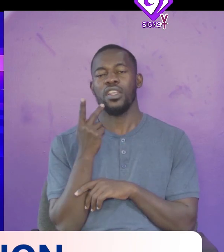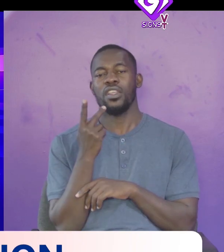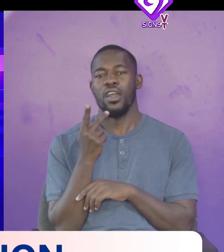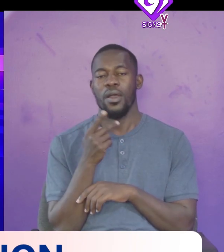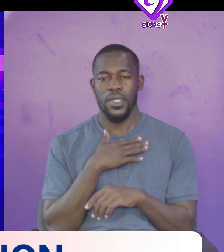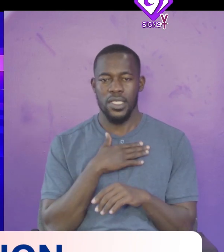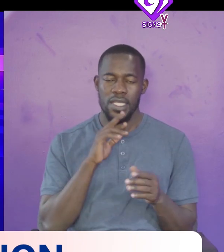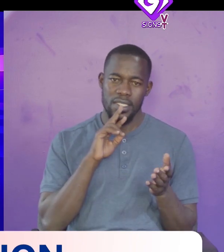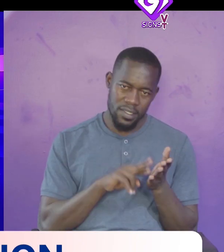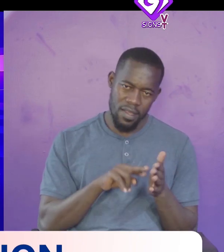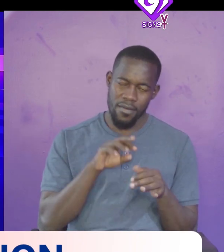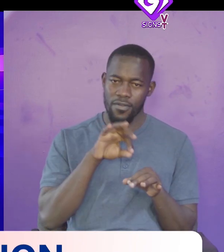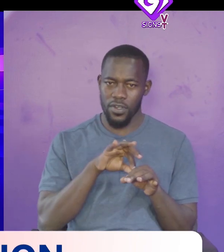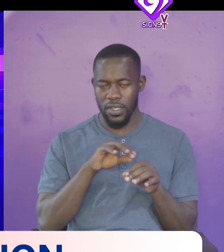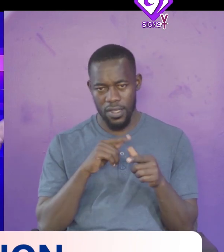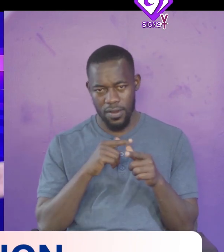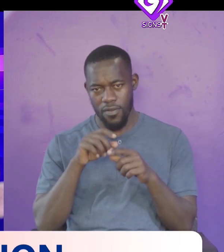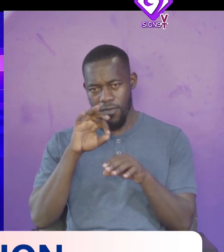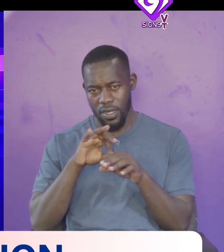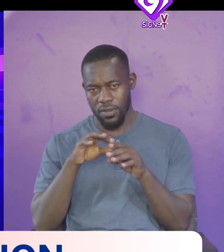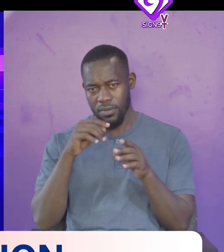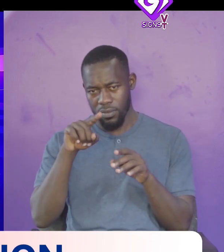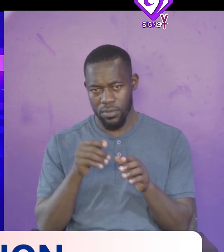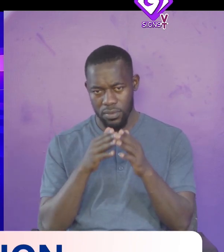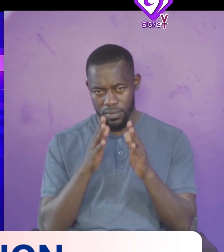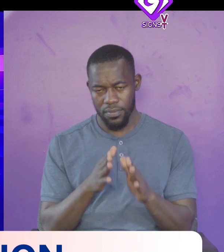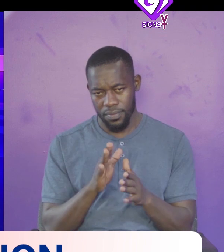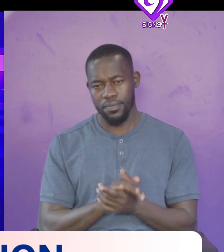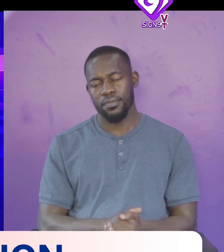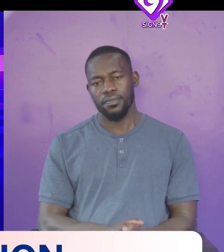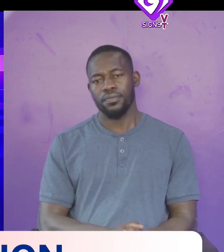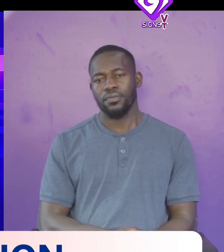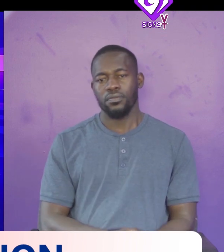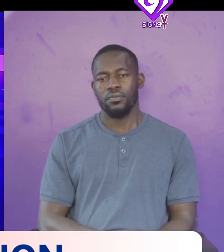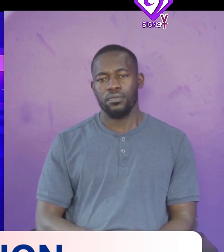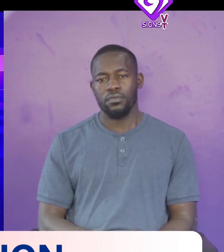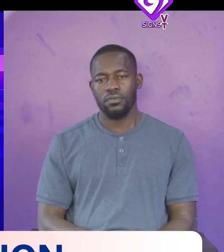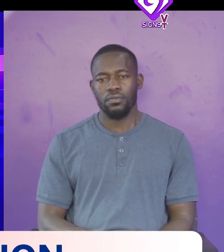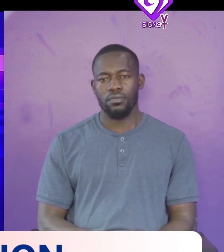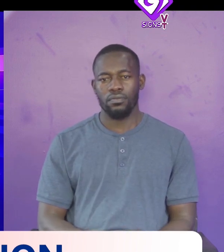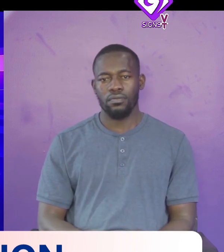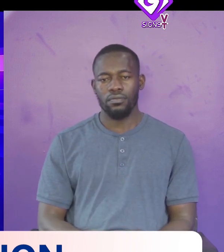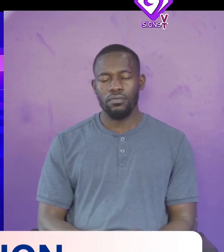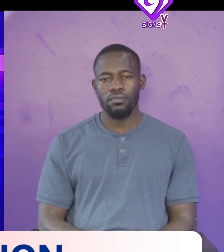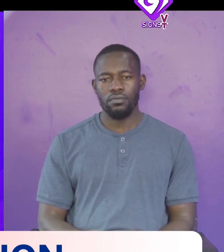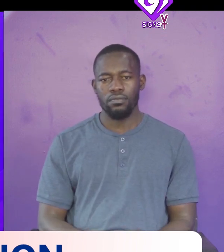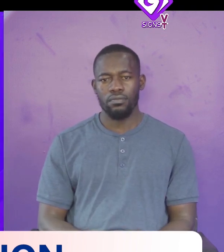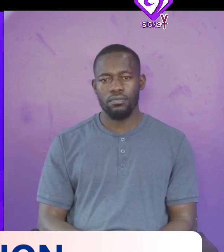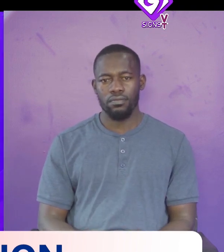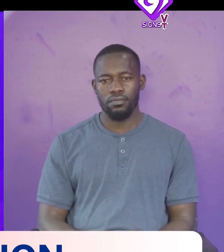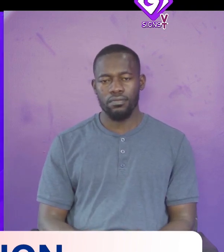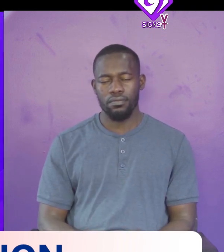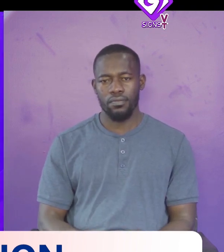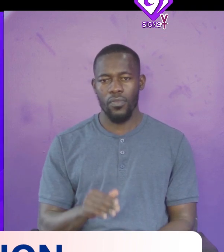It's a just diversion. They don't want us to talk about the real issues. Okay. Okay. Now, let's go back